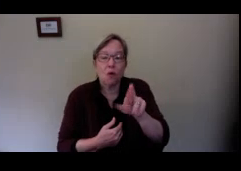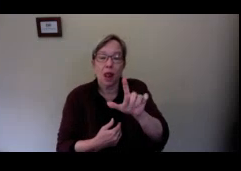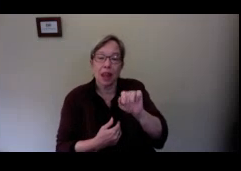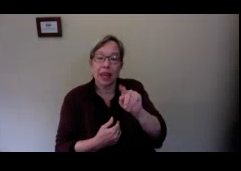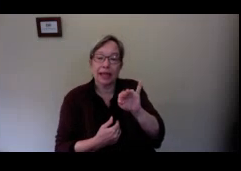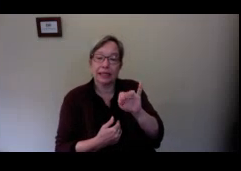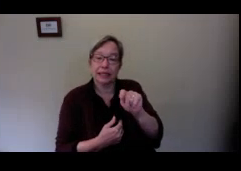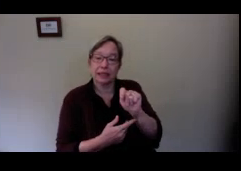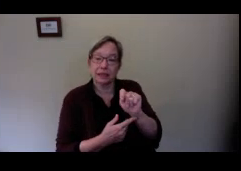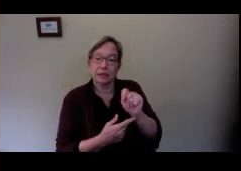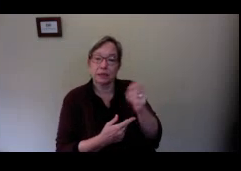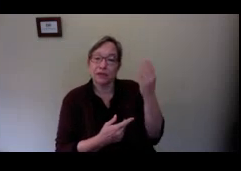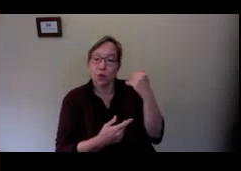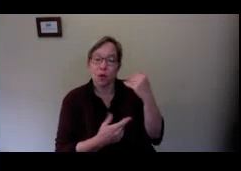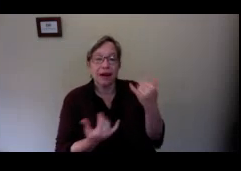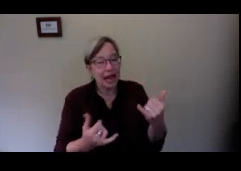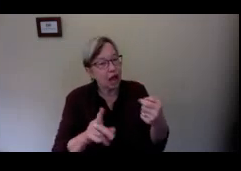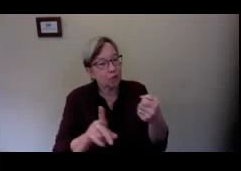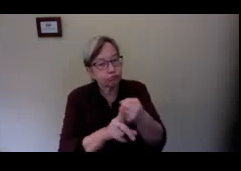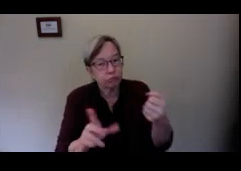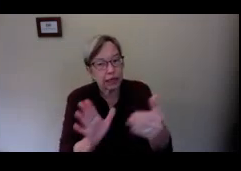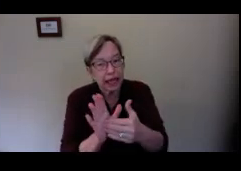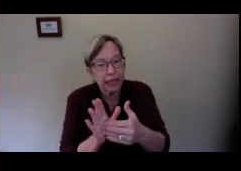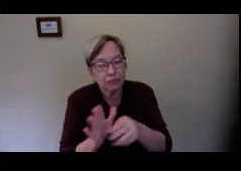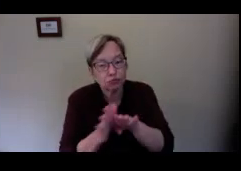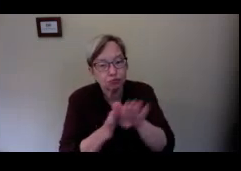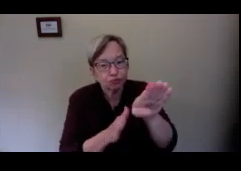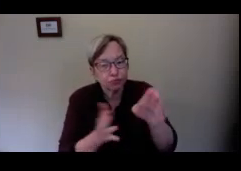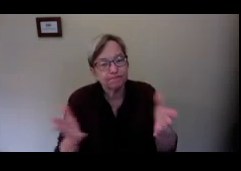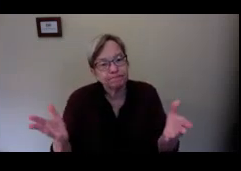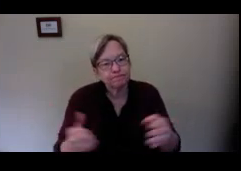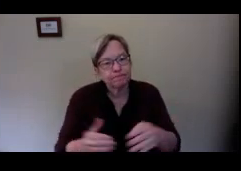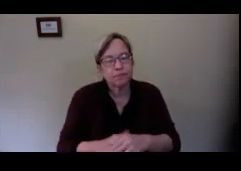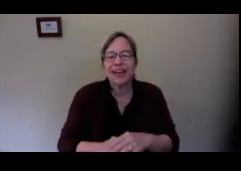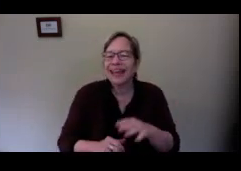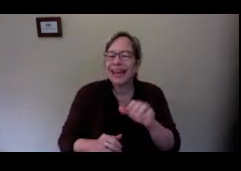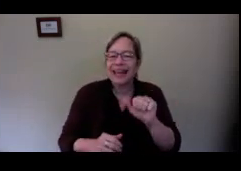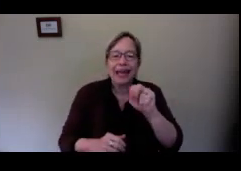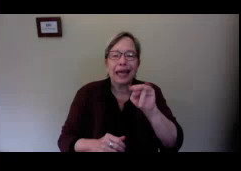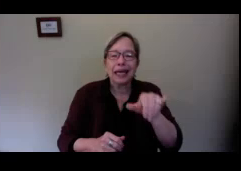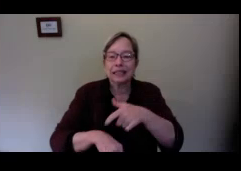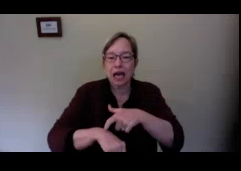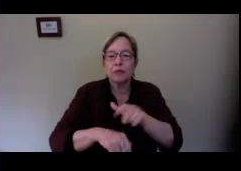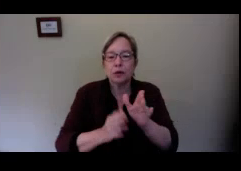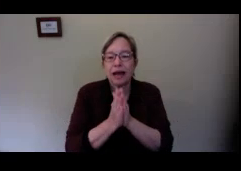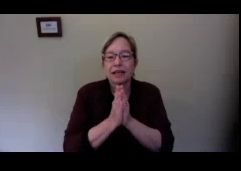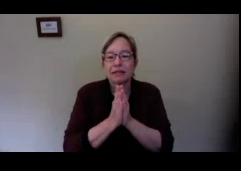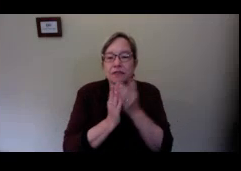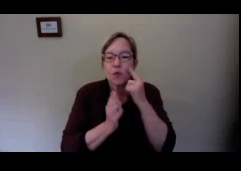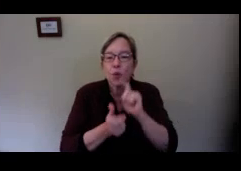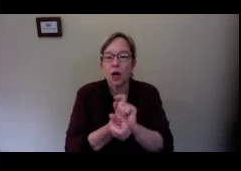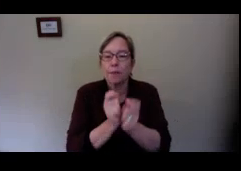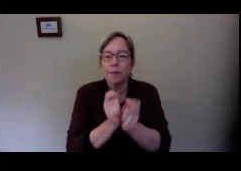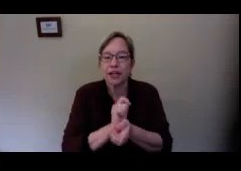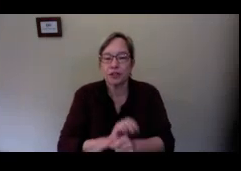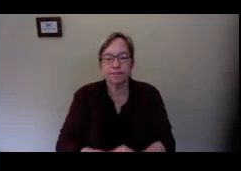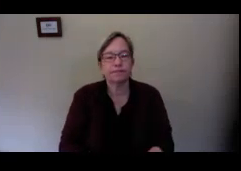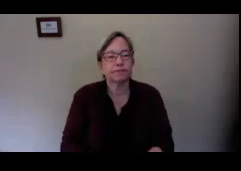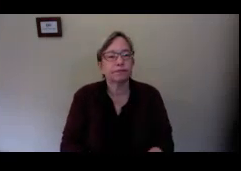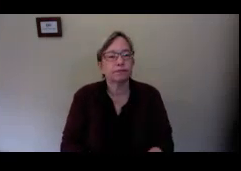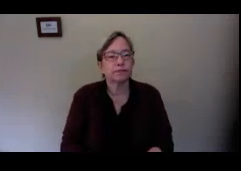sought the housing contract. So it can be made at any point in tenancy. The request can be made in writing,